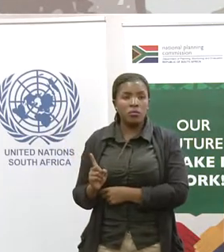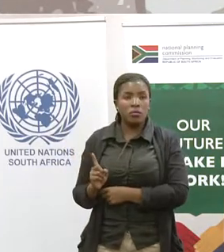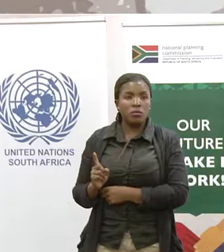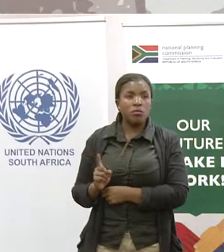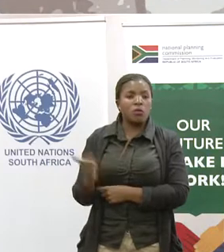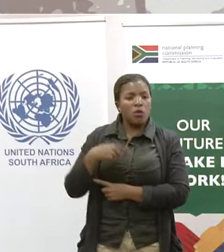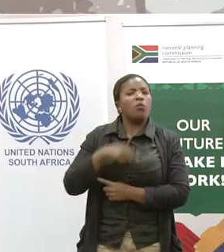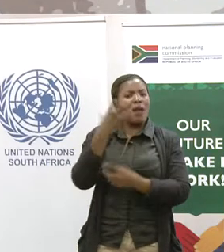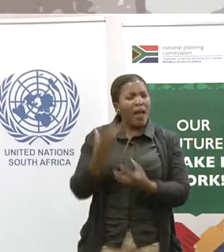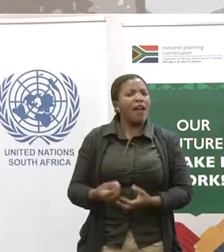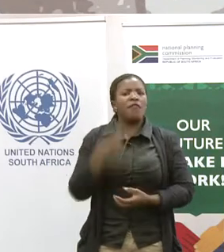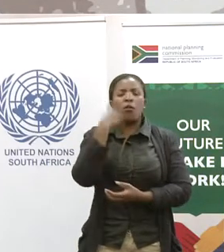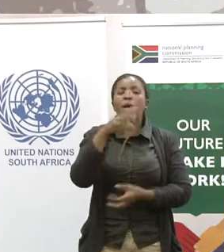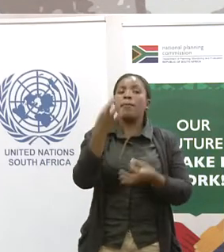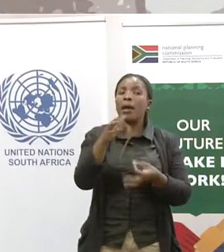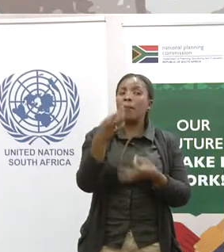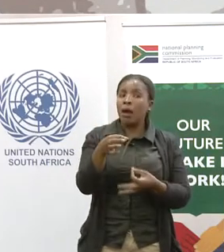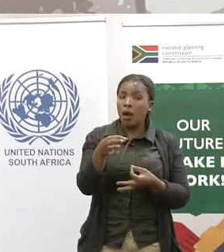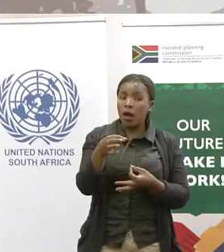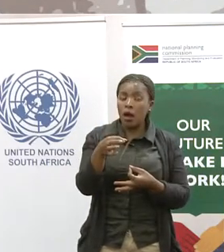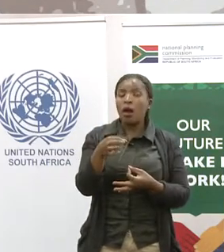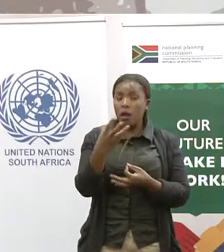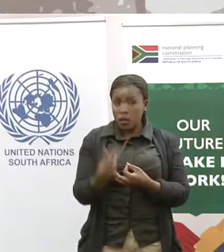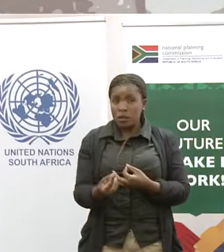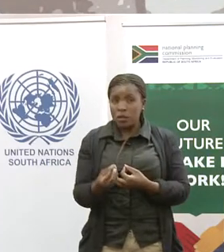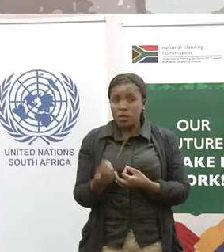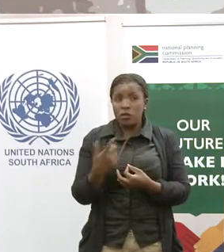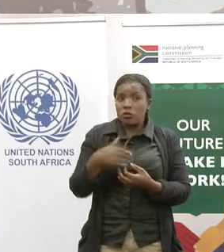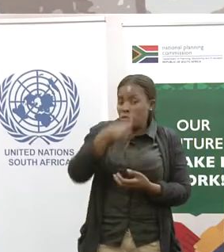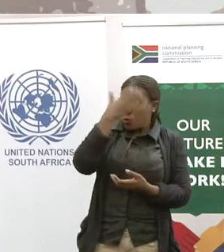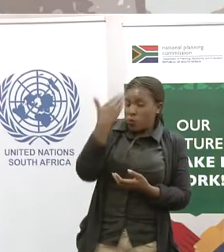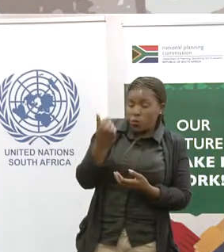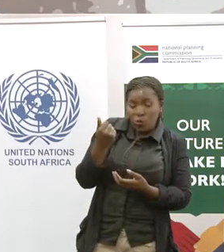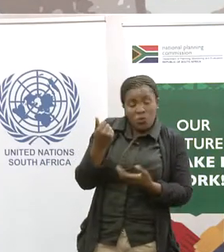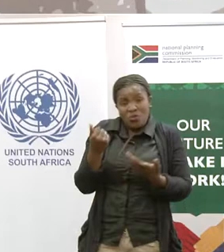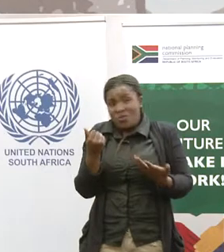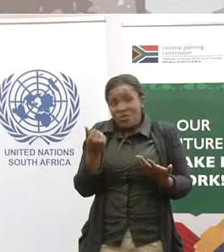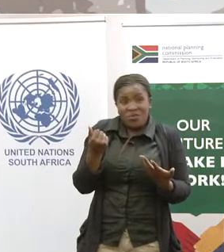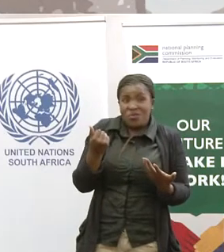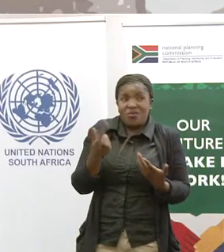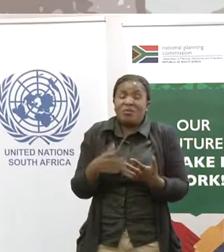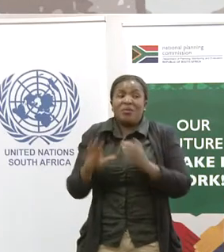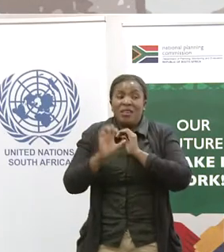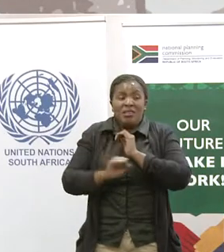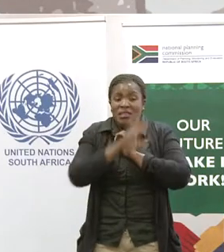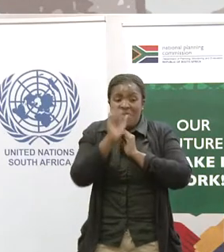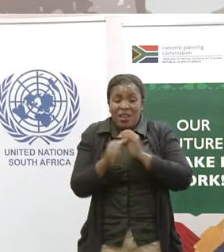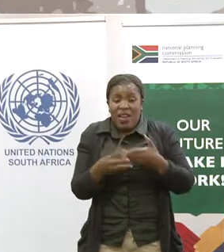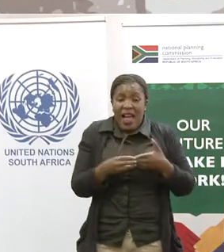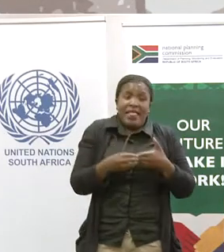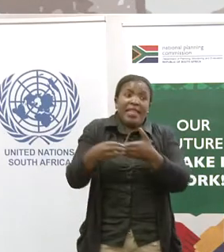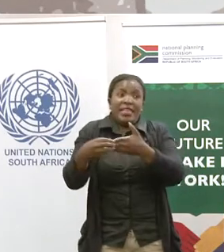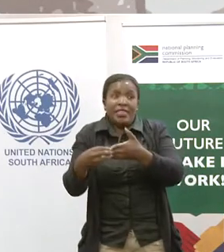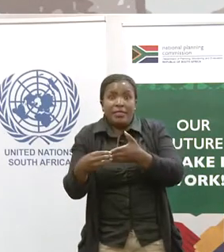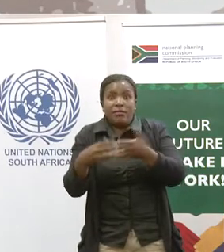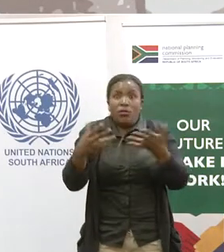to make sure that disabled South Africans have recourse. If they don't chant the way, hey, man, it's good for us to